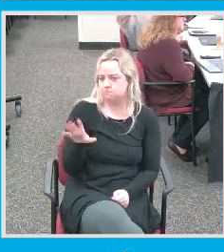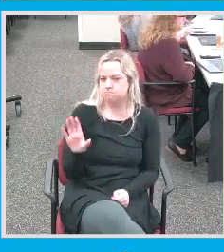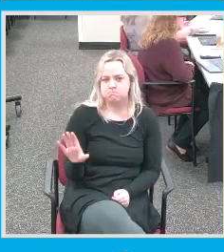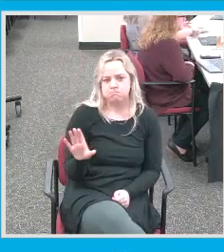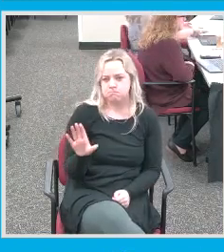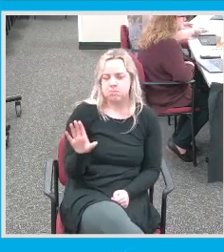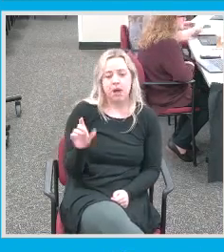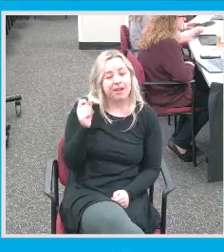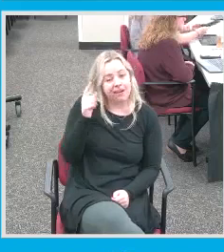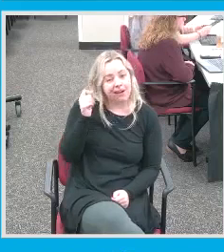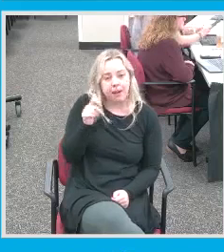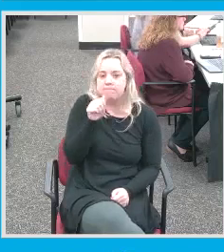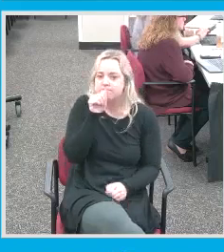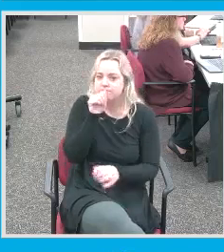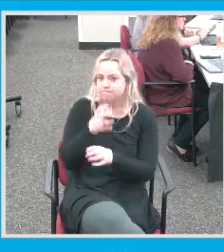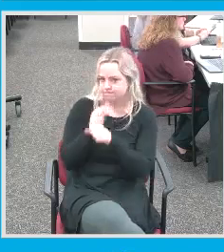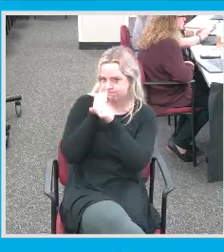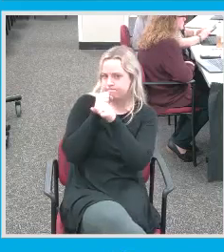confidential.